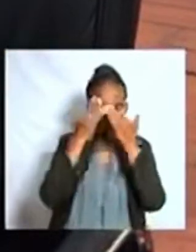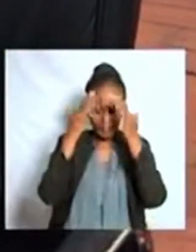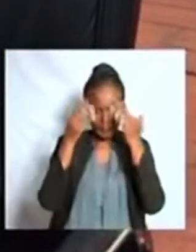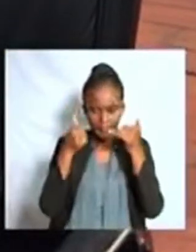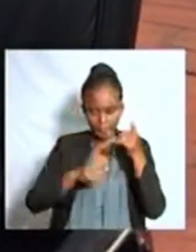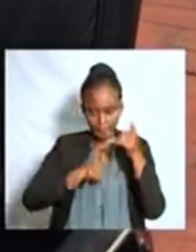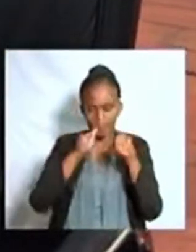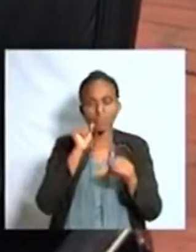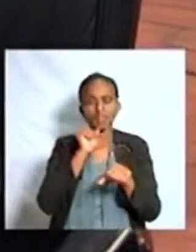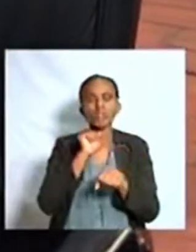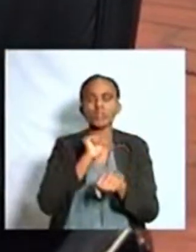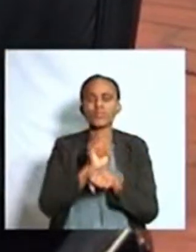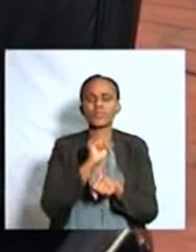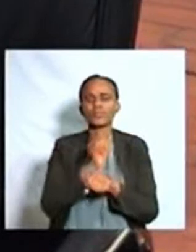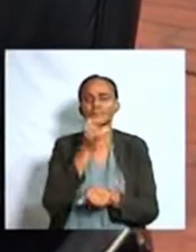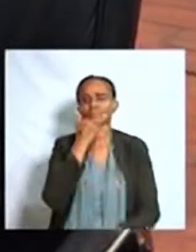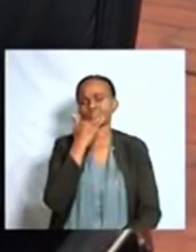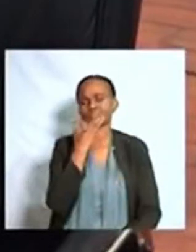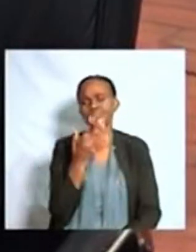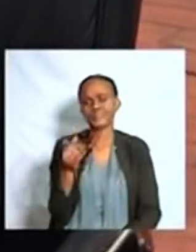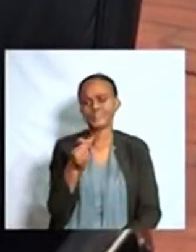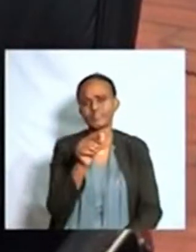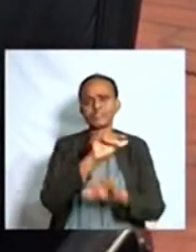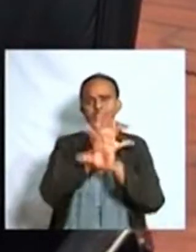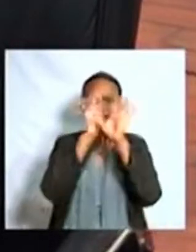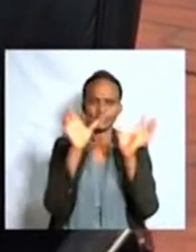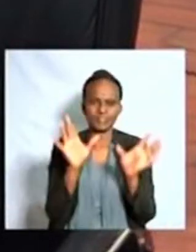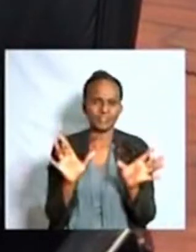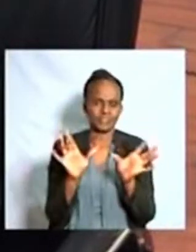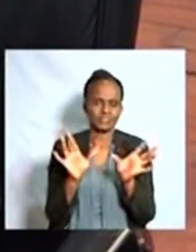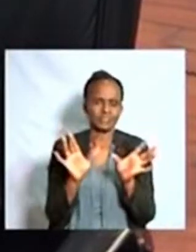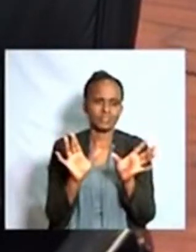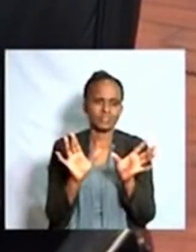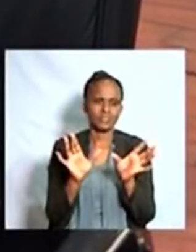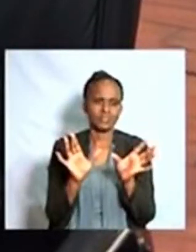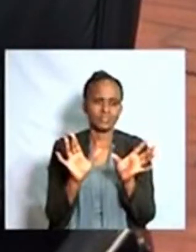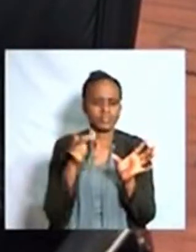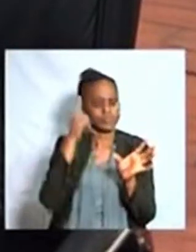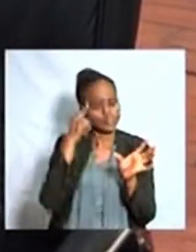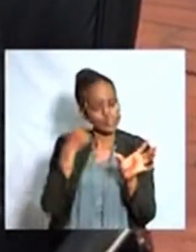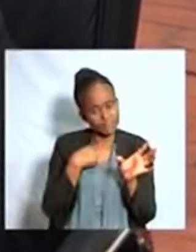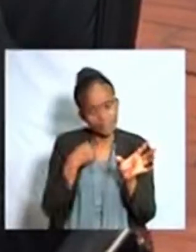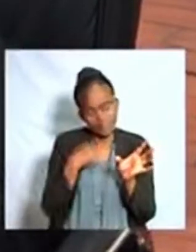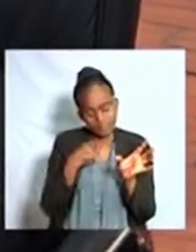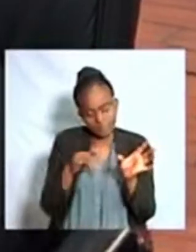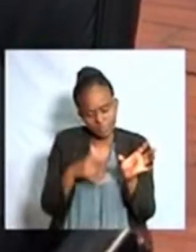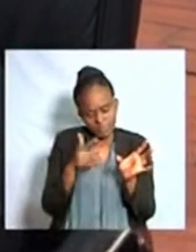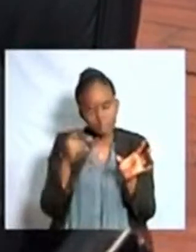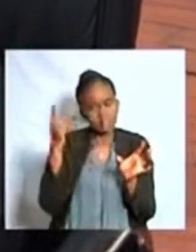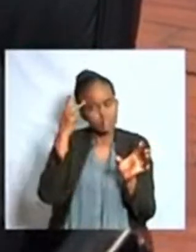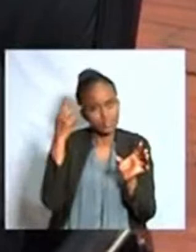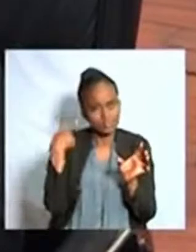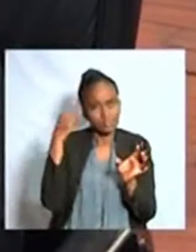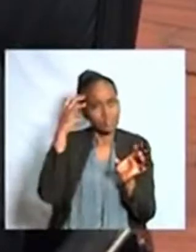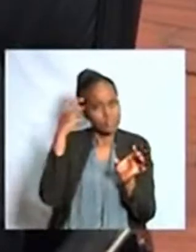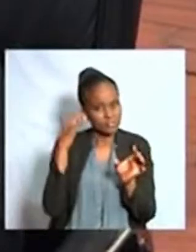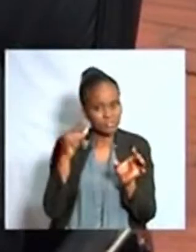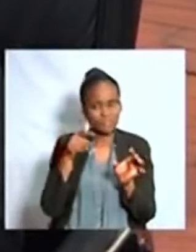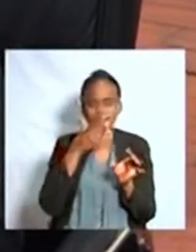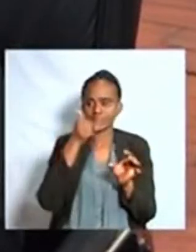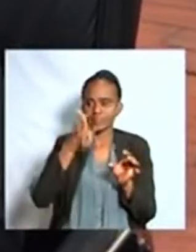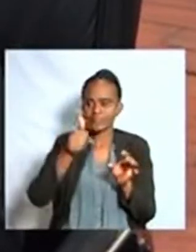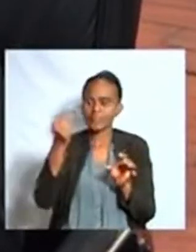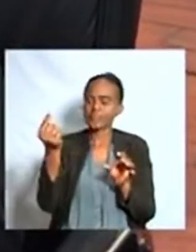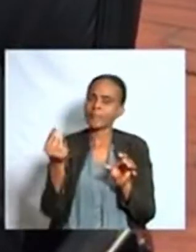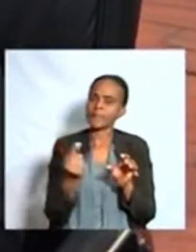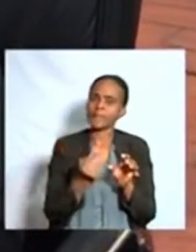we are doing a wrong thing. It was already too late. For me, I feel the principal officer must come